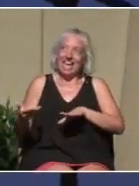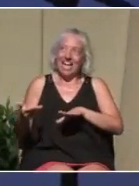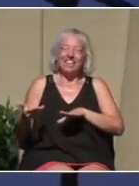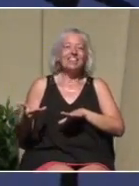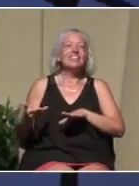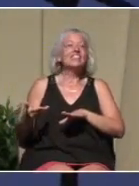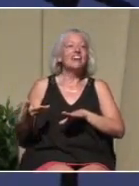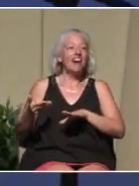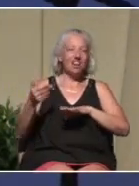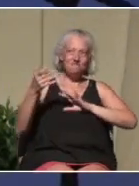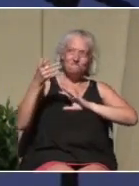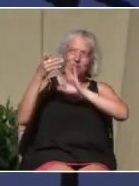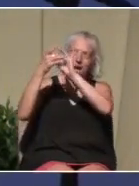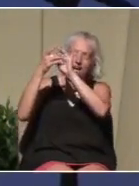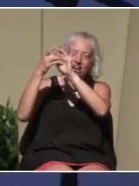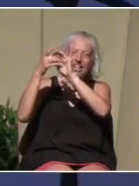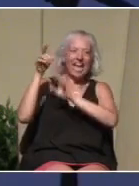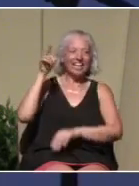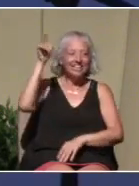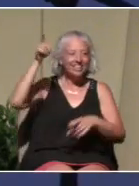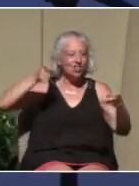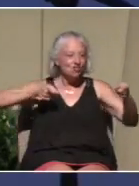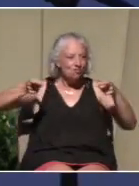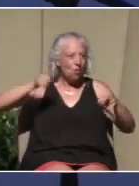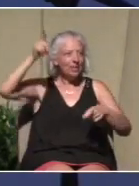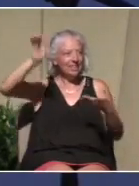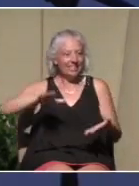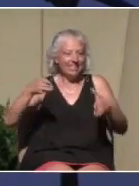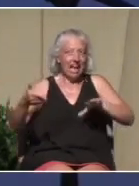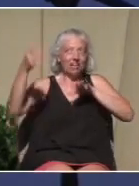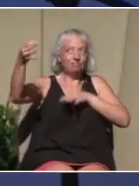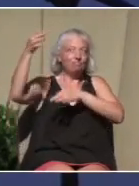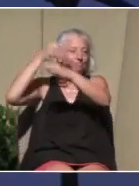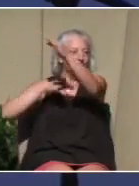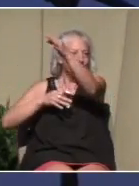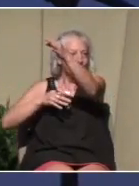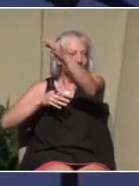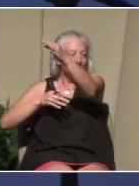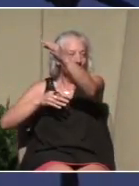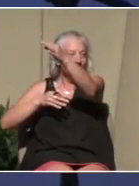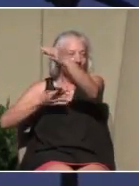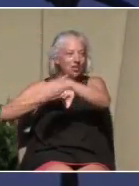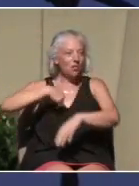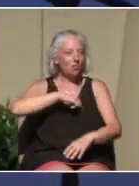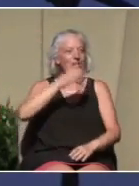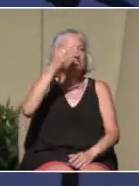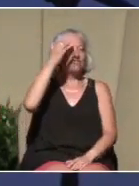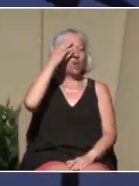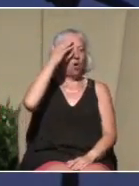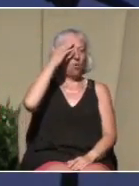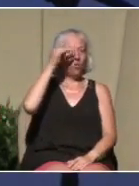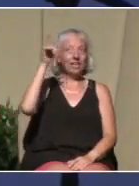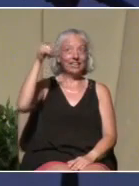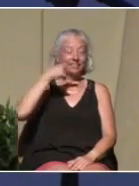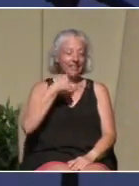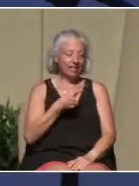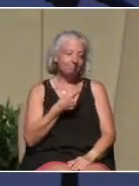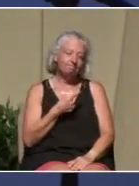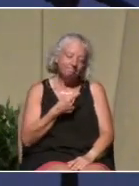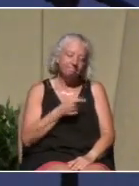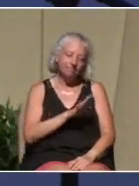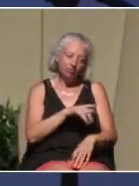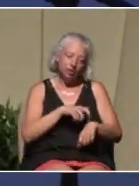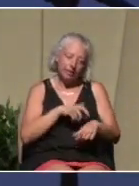Christ, when we know he's in control and he died for us, we know that when he says, you know, your time is coming